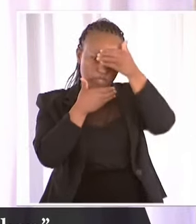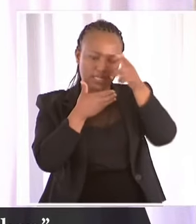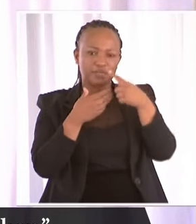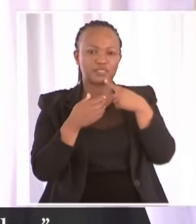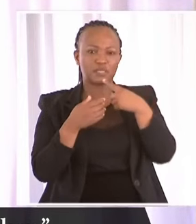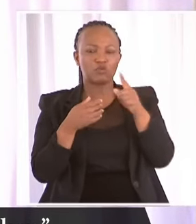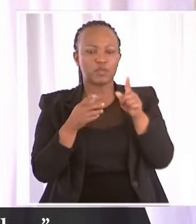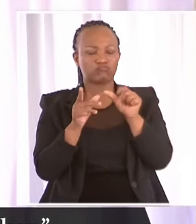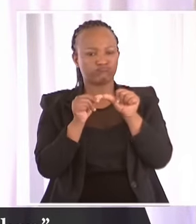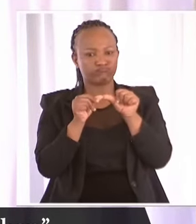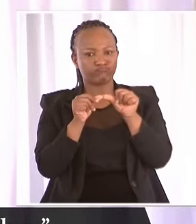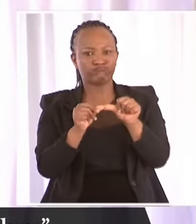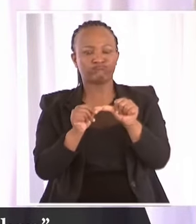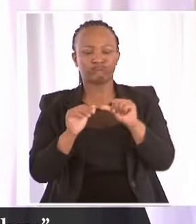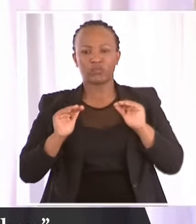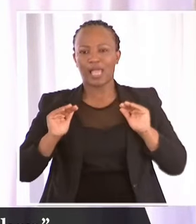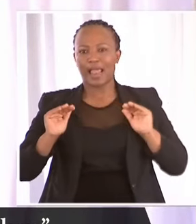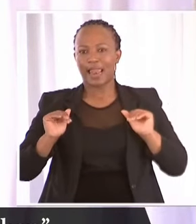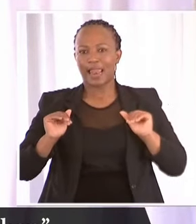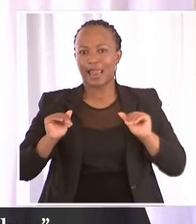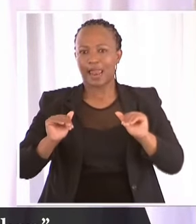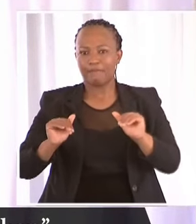steadfastness. In chapter